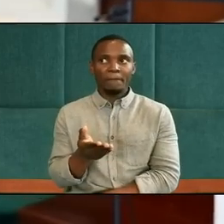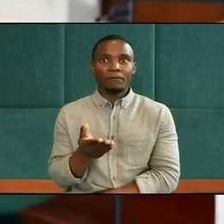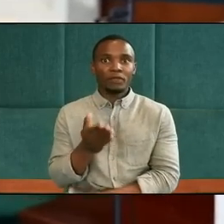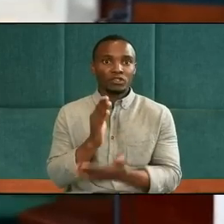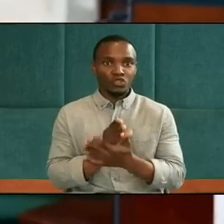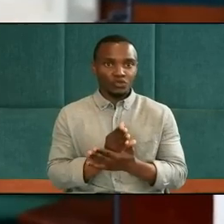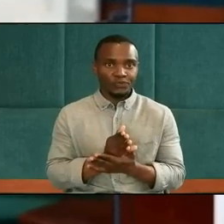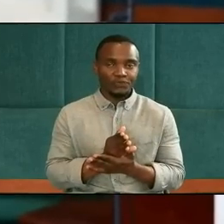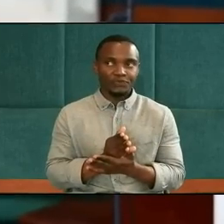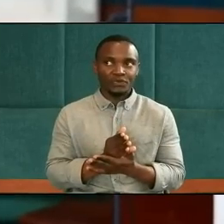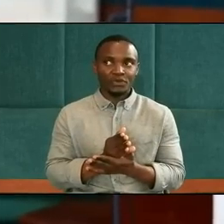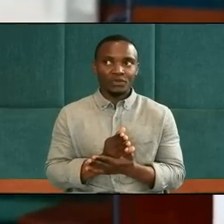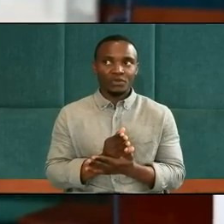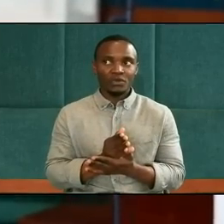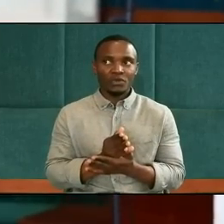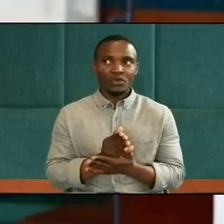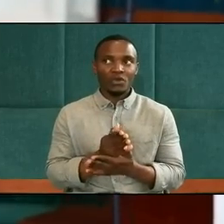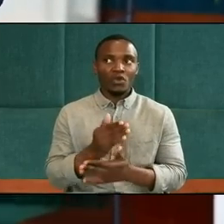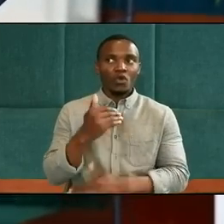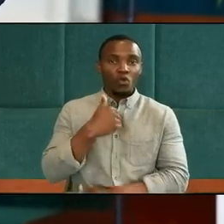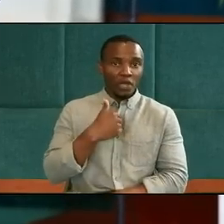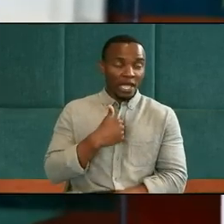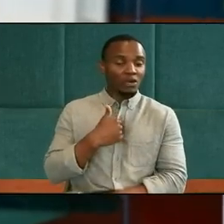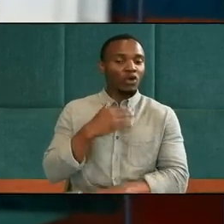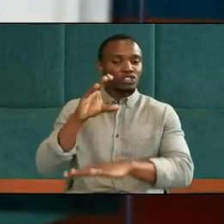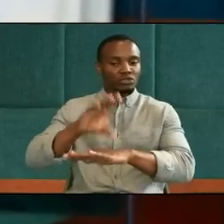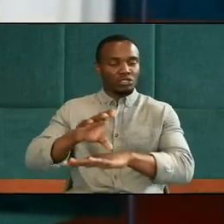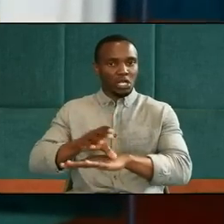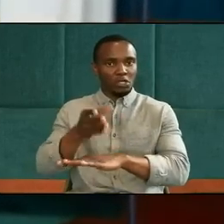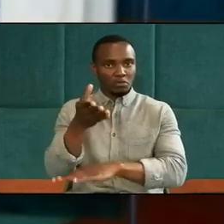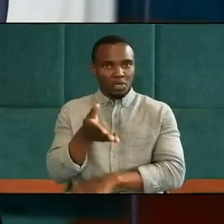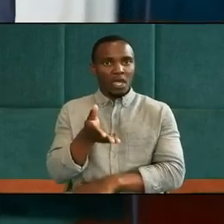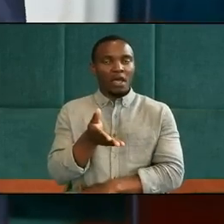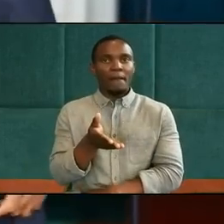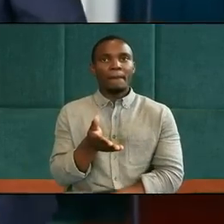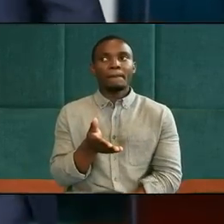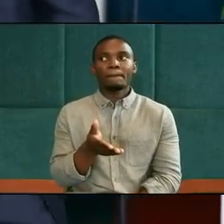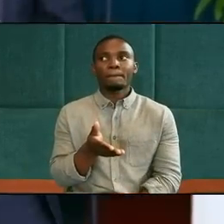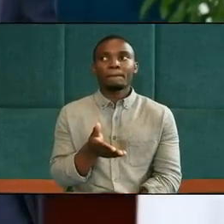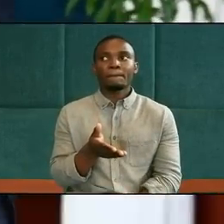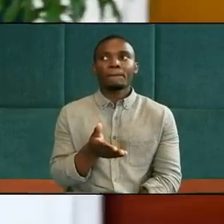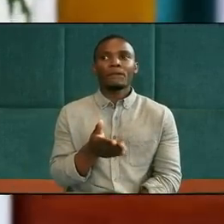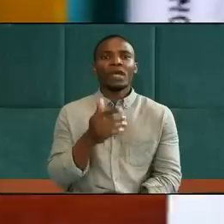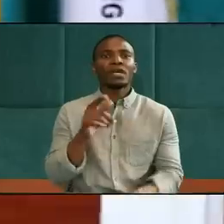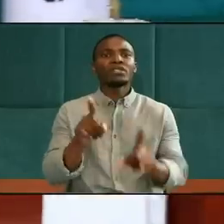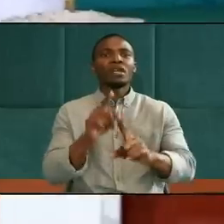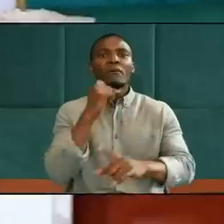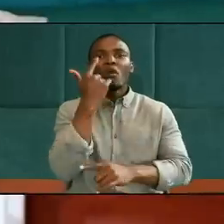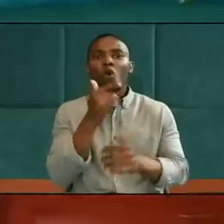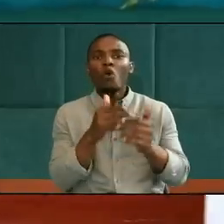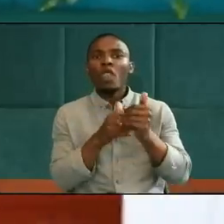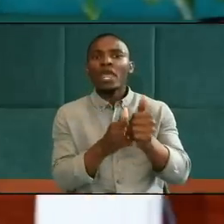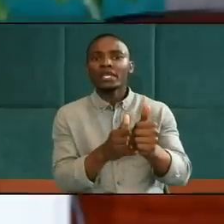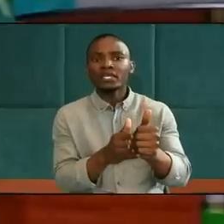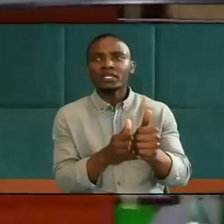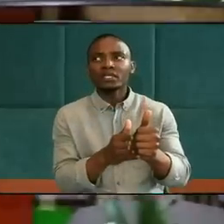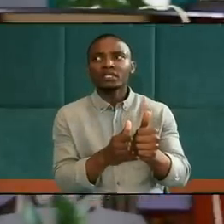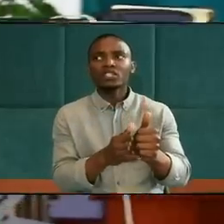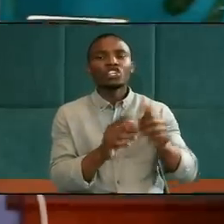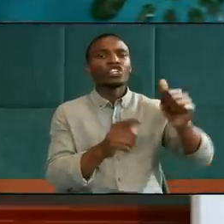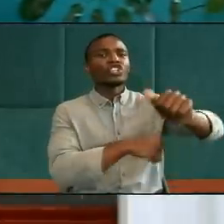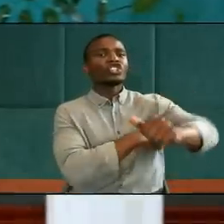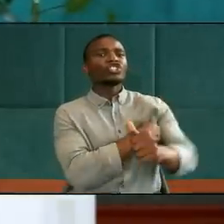Amen. There was a functioning church. It was headed by the